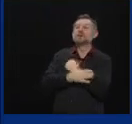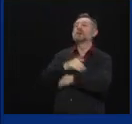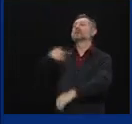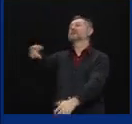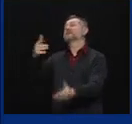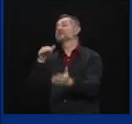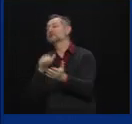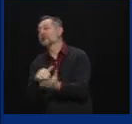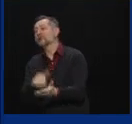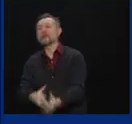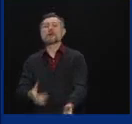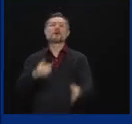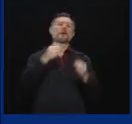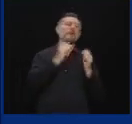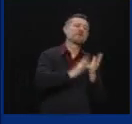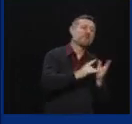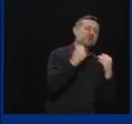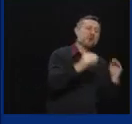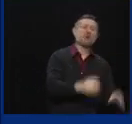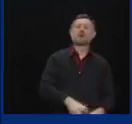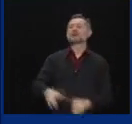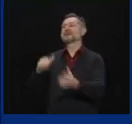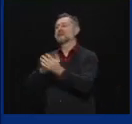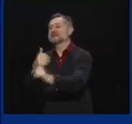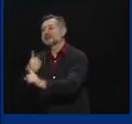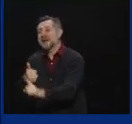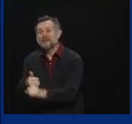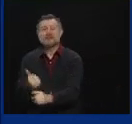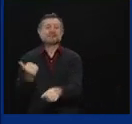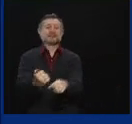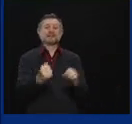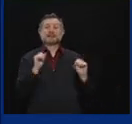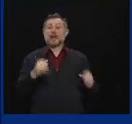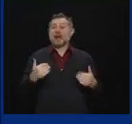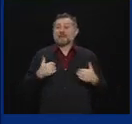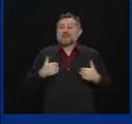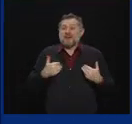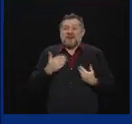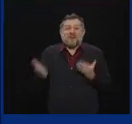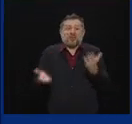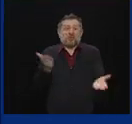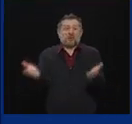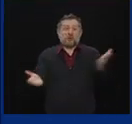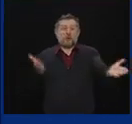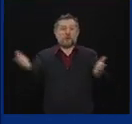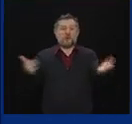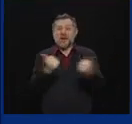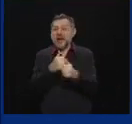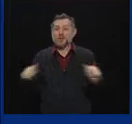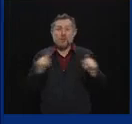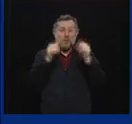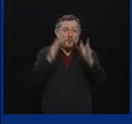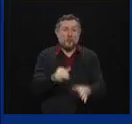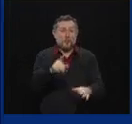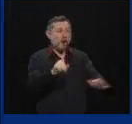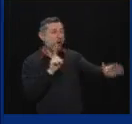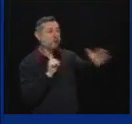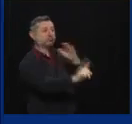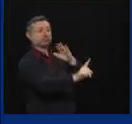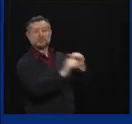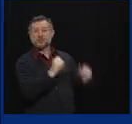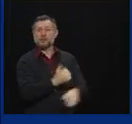pharmacies, health providers. We have created a dynamic where anybody who wants to get a vaccine, it is available. So yes, these